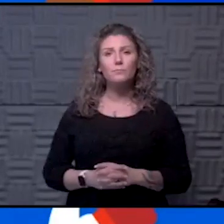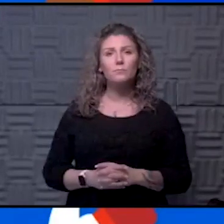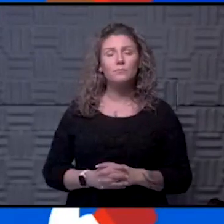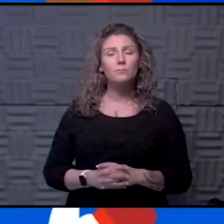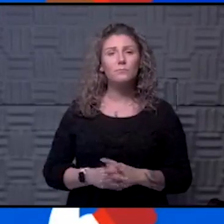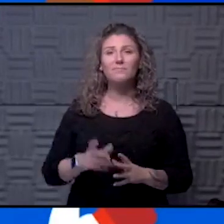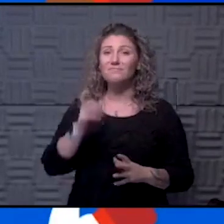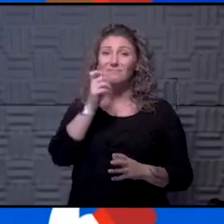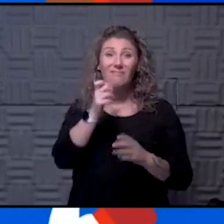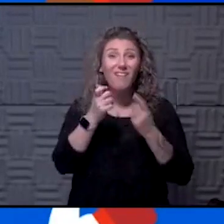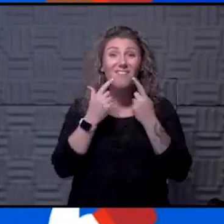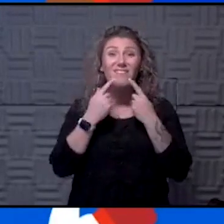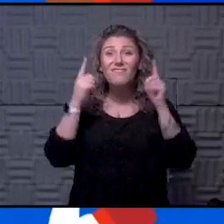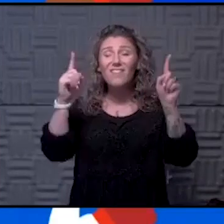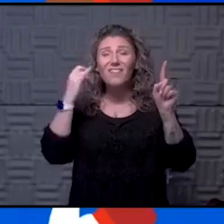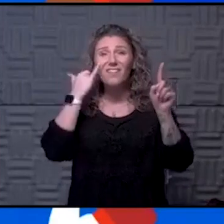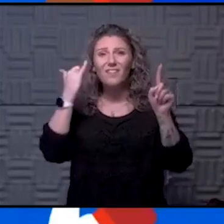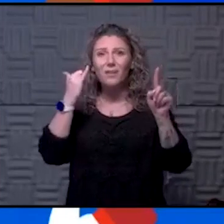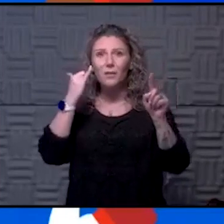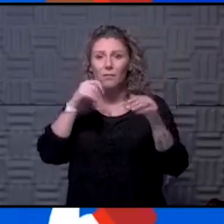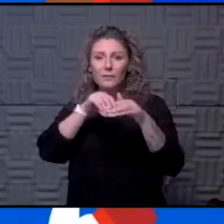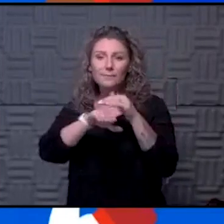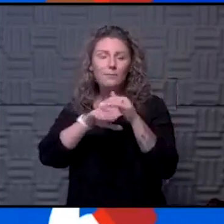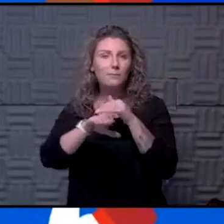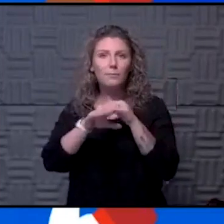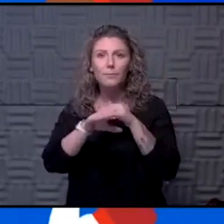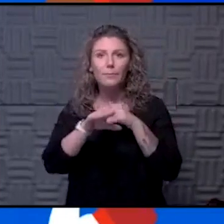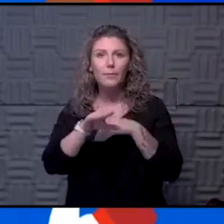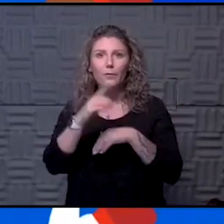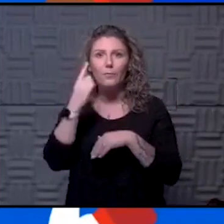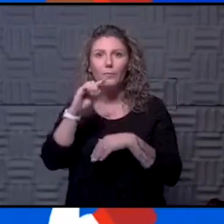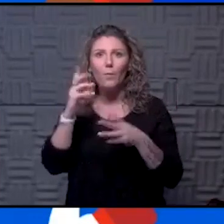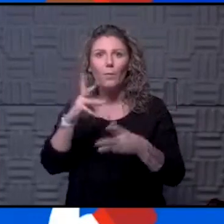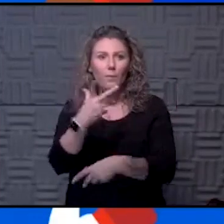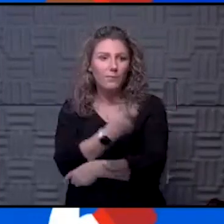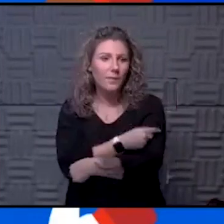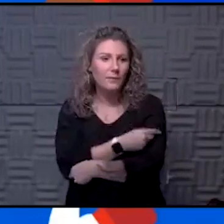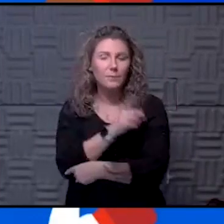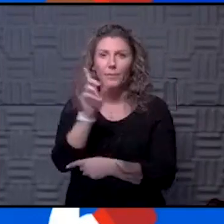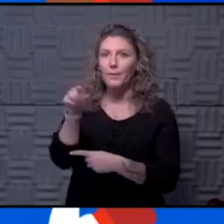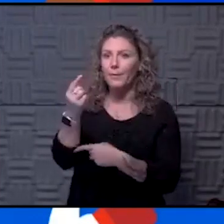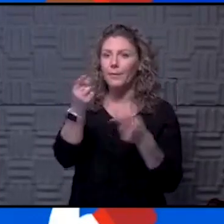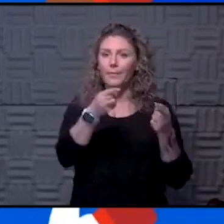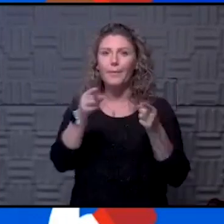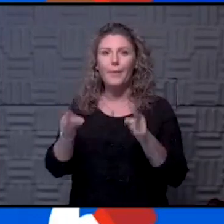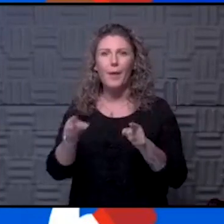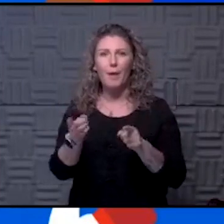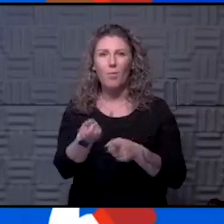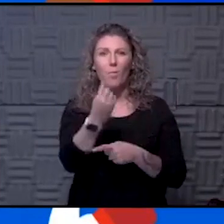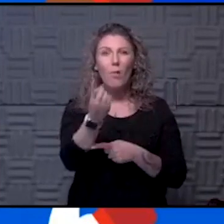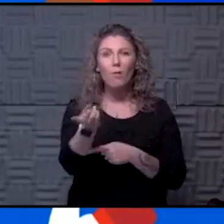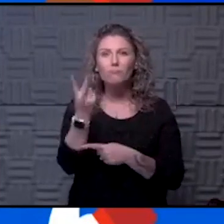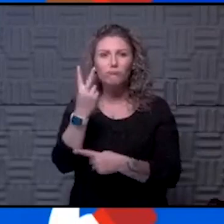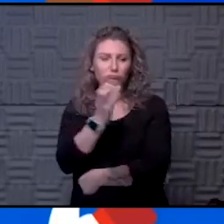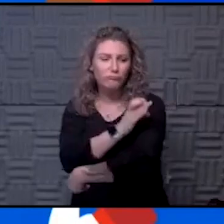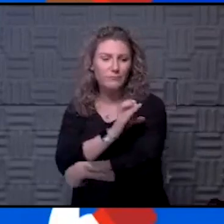effective if access to vaccination is only going to occur in the one or two clinics that we open. And so